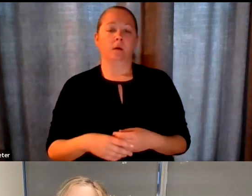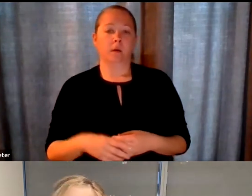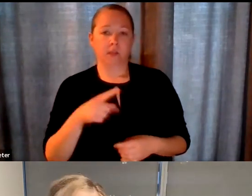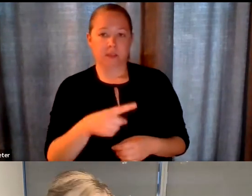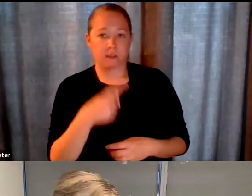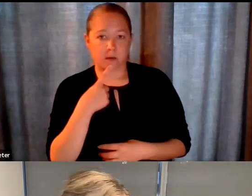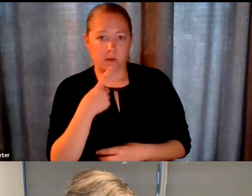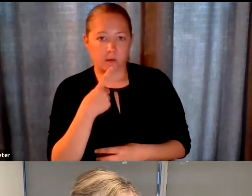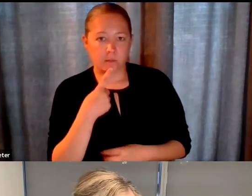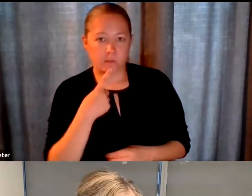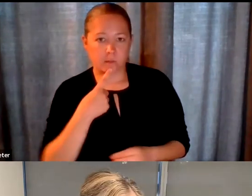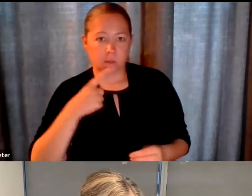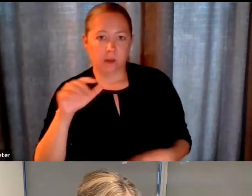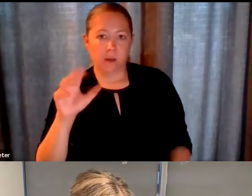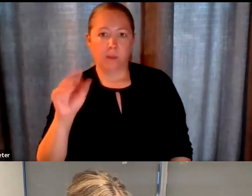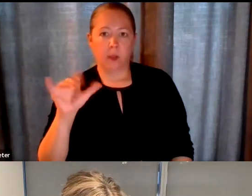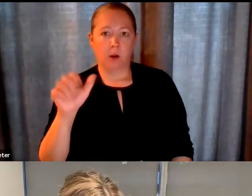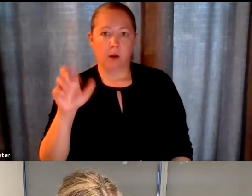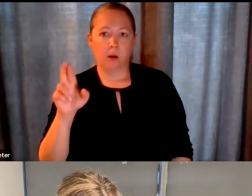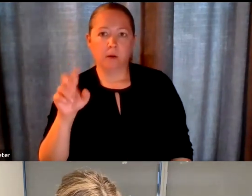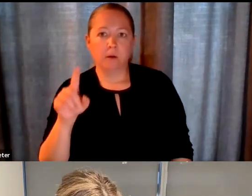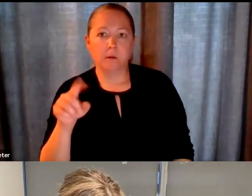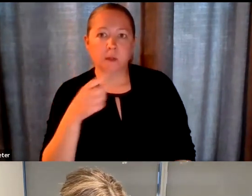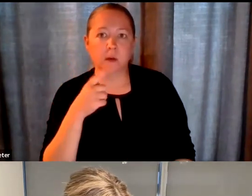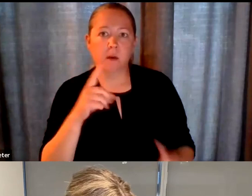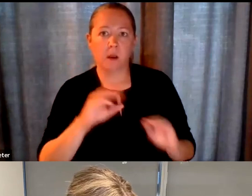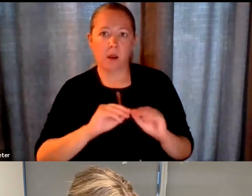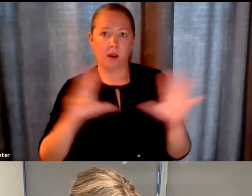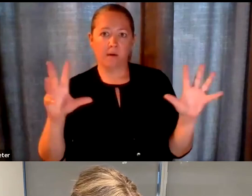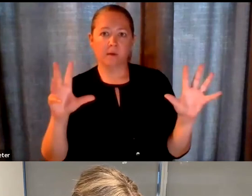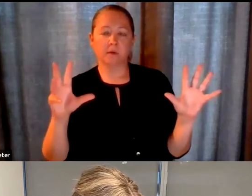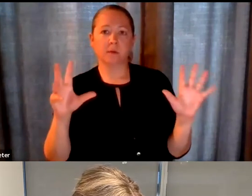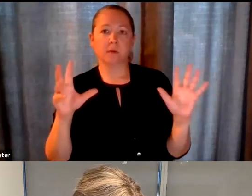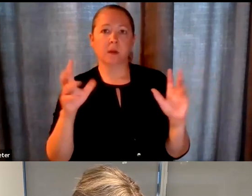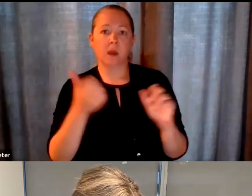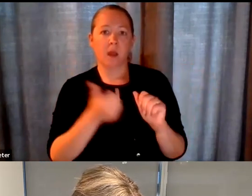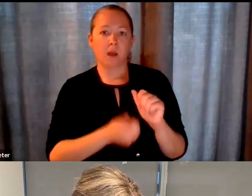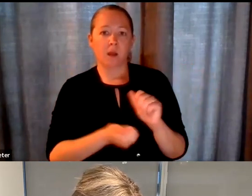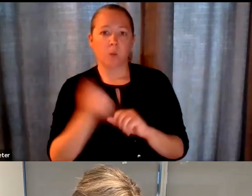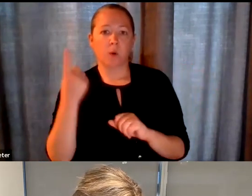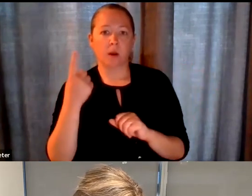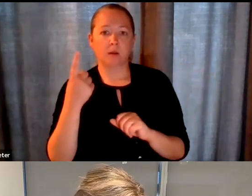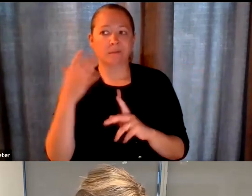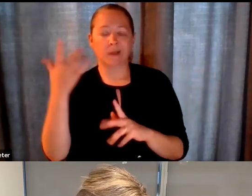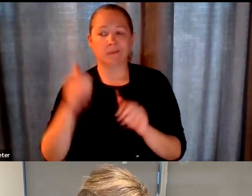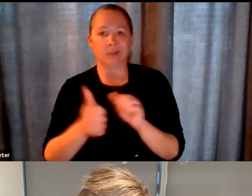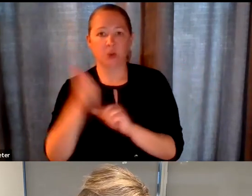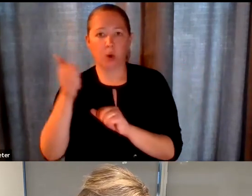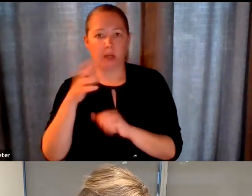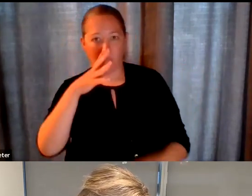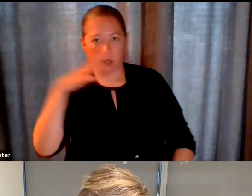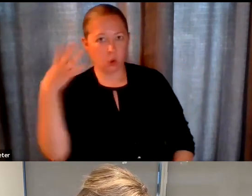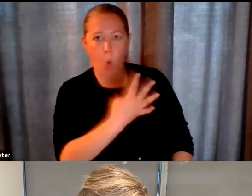explicitly. She includes those pictures to make it obvious to anybody who just glances at the case. the majority ignored the facts of the case completely.